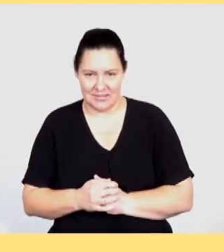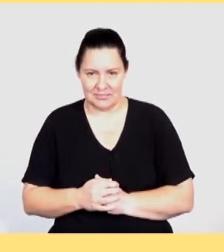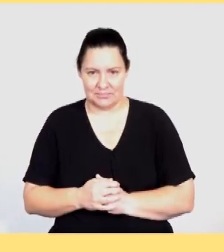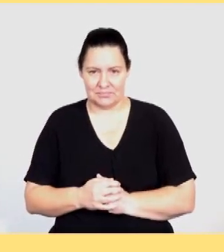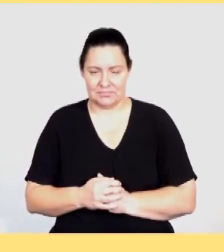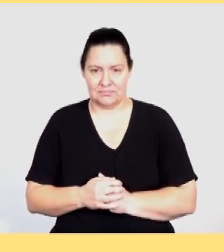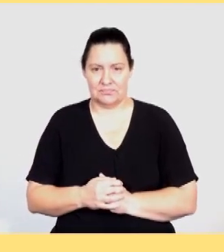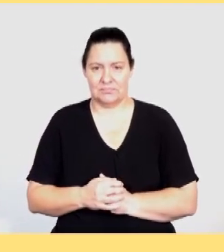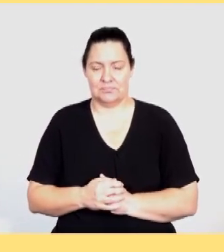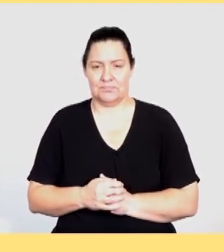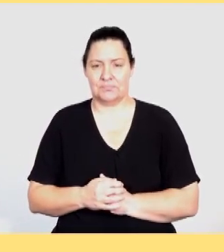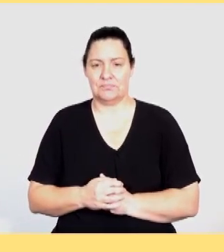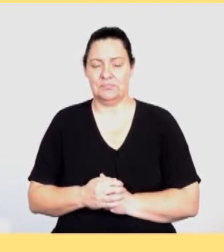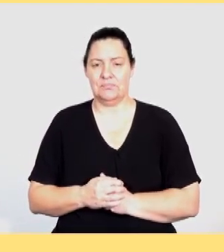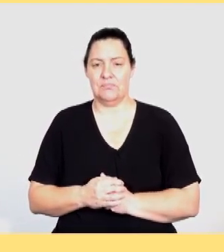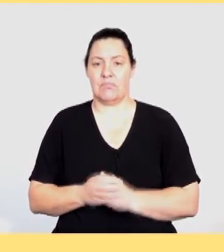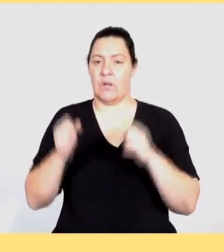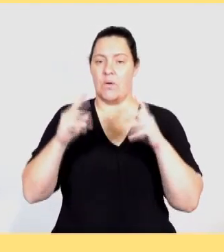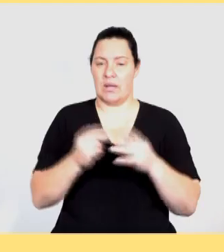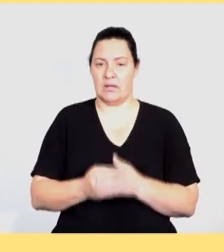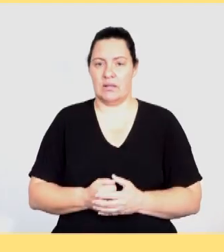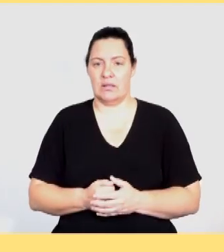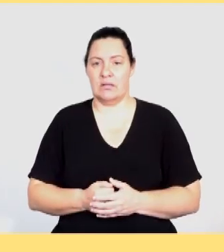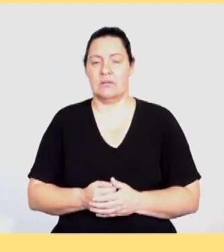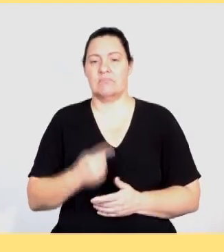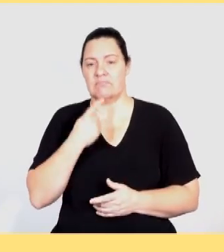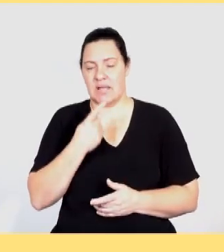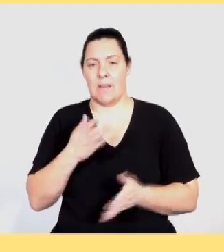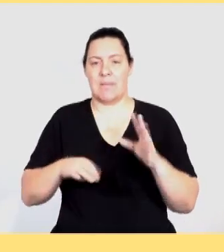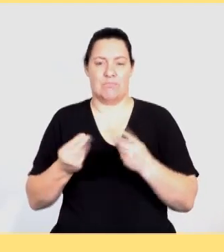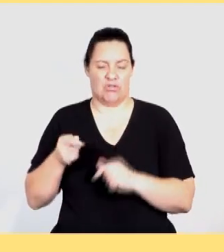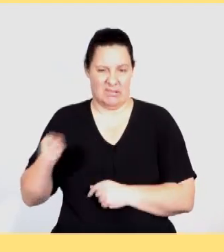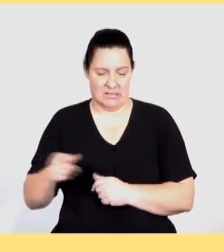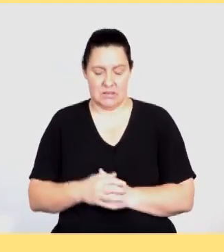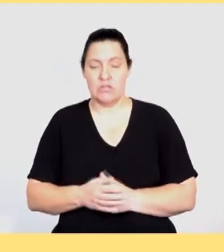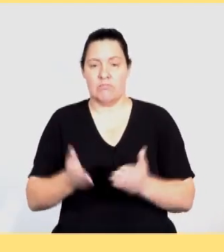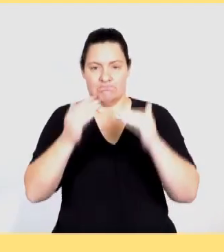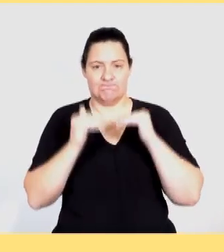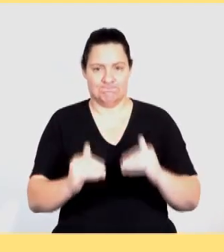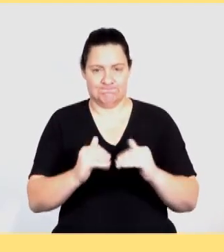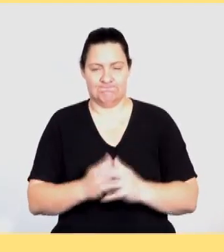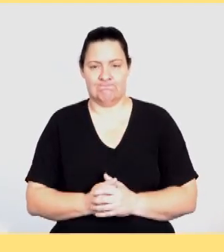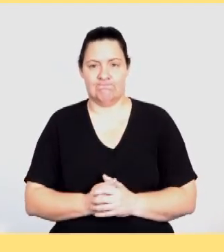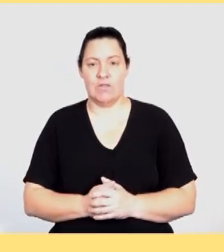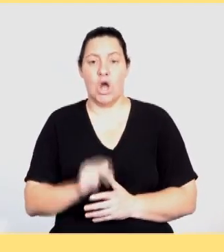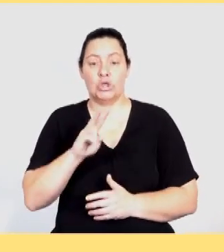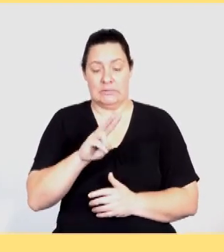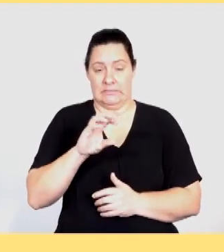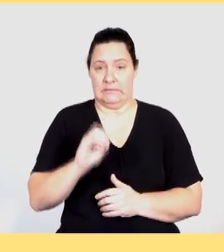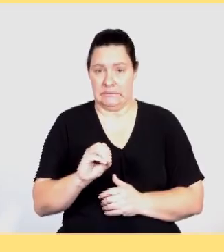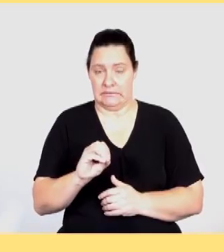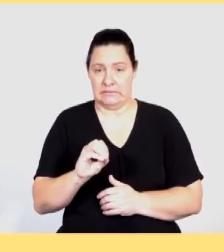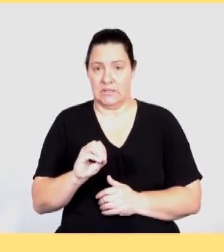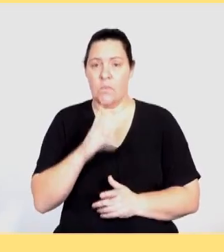your packing materials. All right, I'm just going to say packing mat. Okay, let's quickly go on to the next one. On